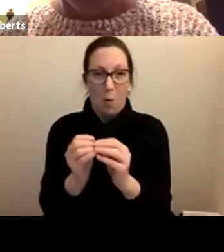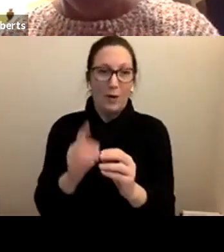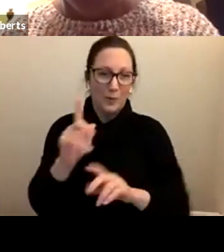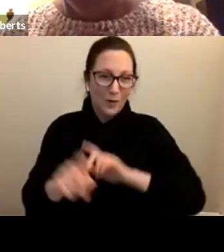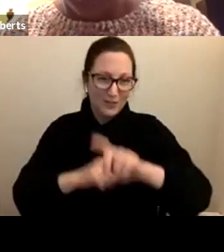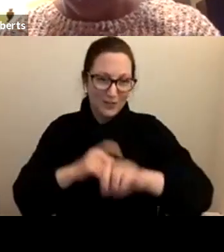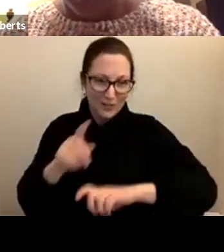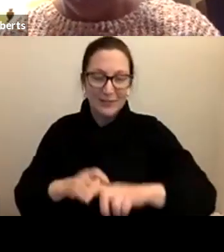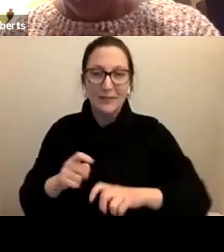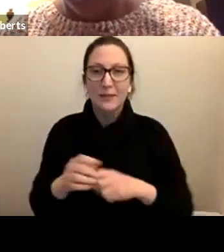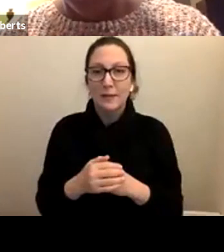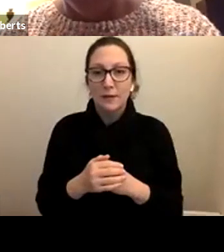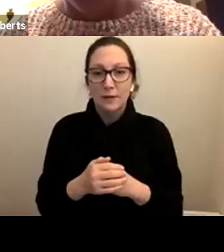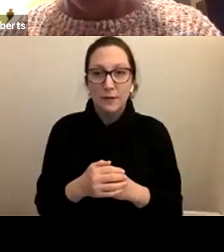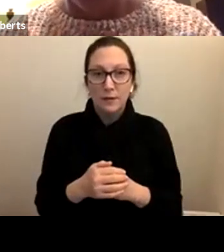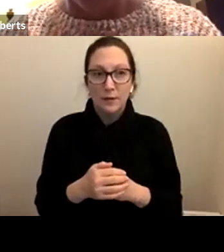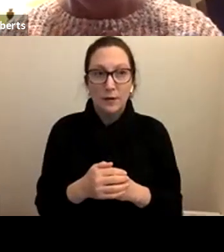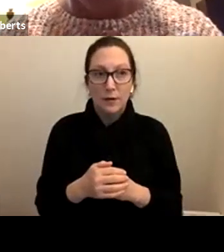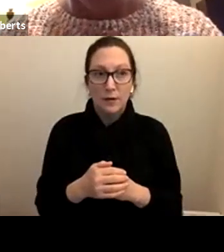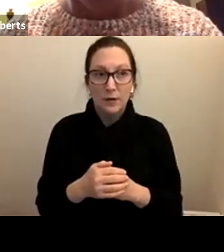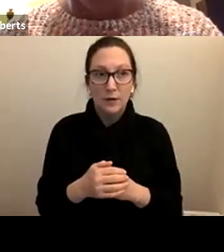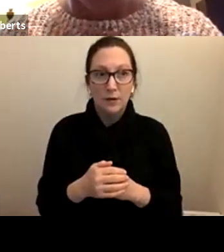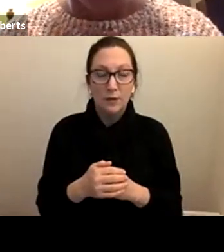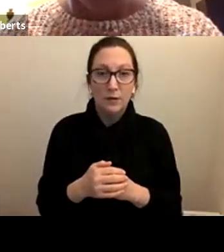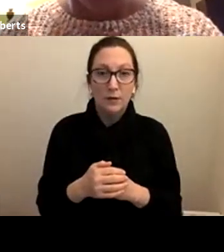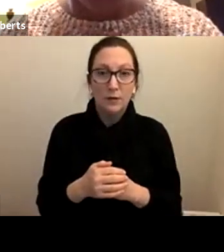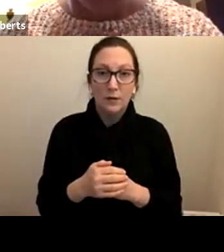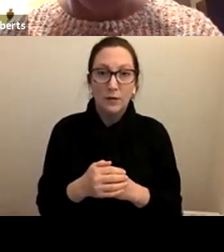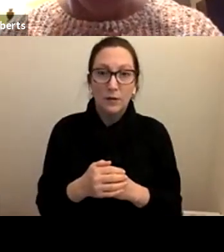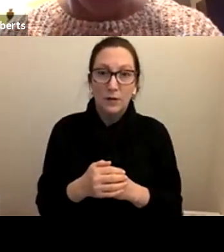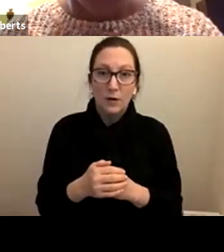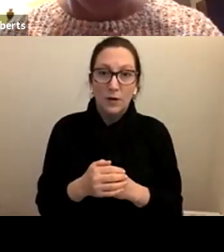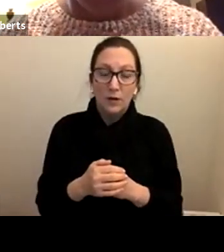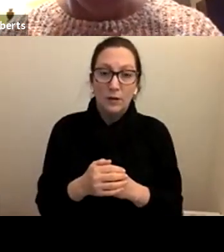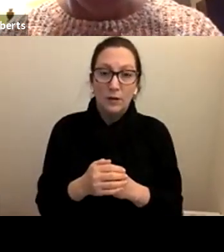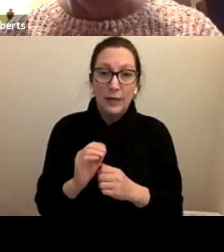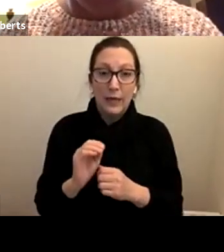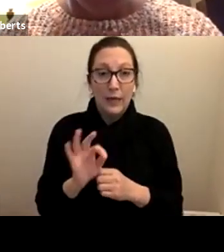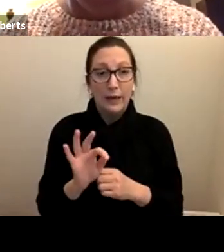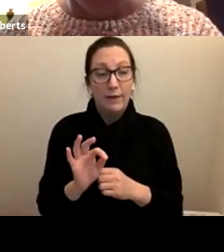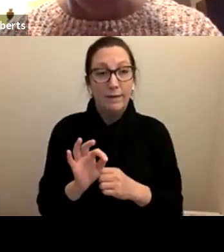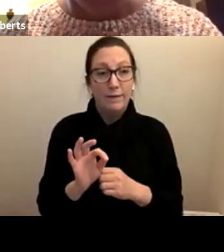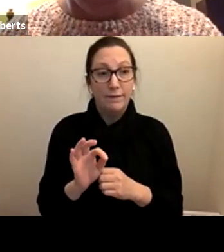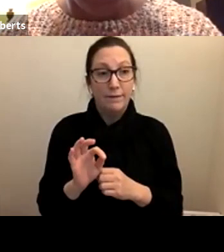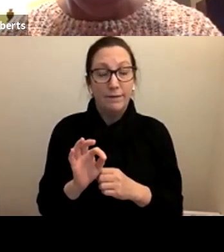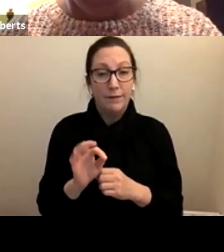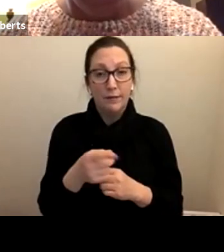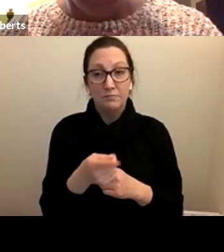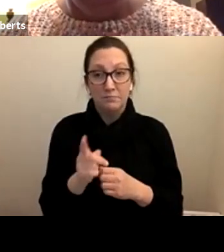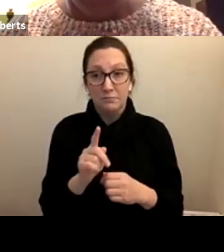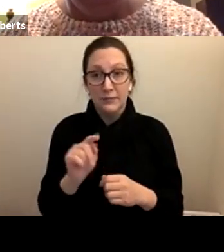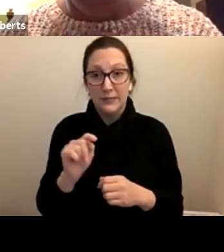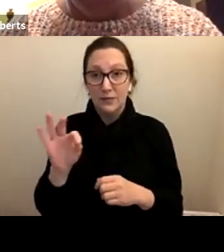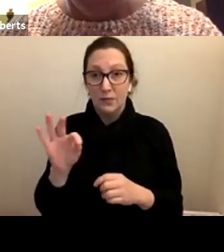you know, hopefully, if you all think of something else that you